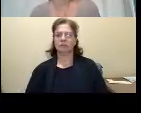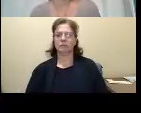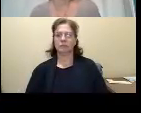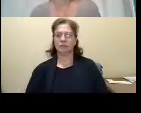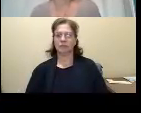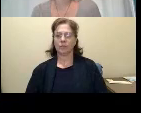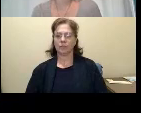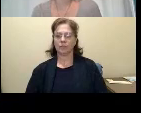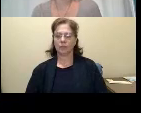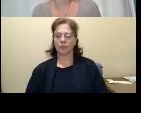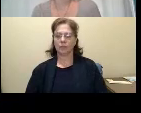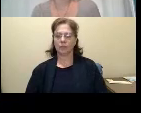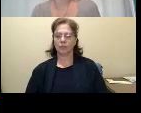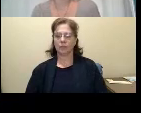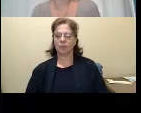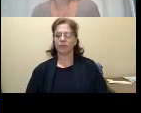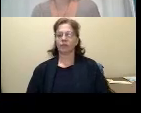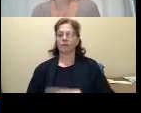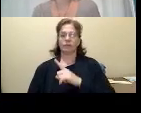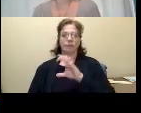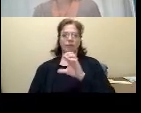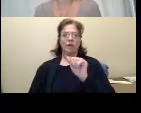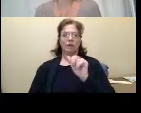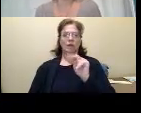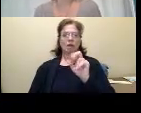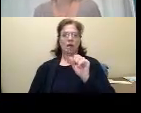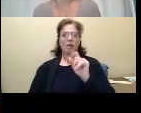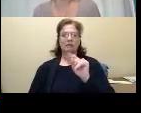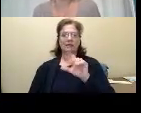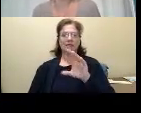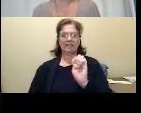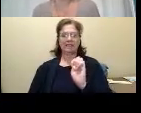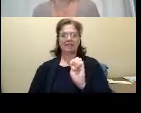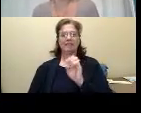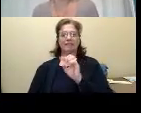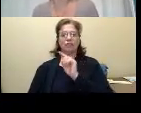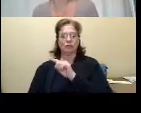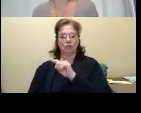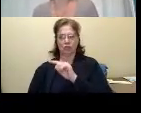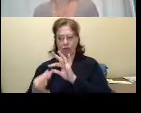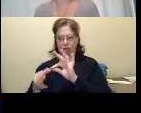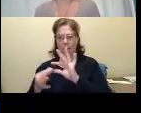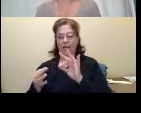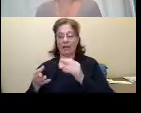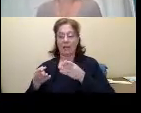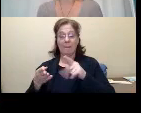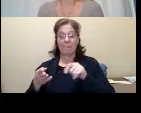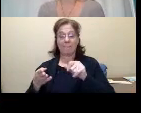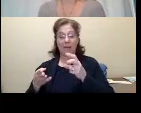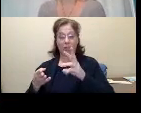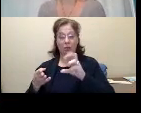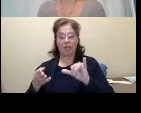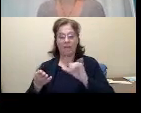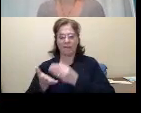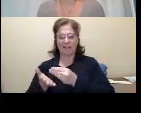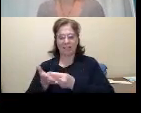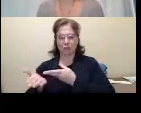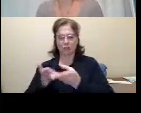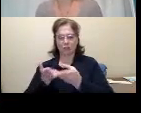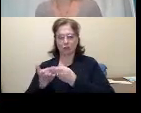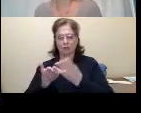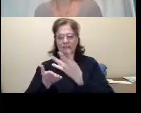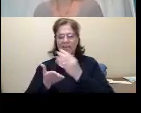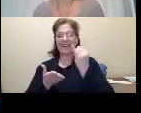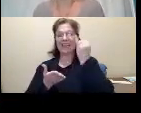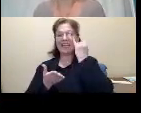Oh, and thank you, Constance. She did include that you have a pathway for financial services and counseling if a patient has no insurance. That